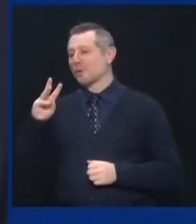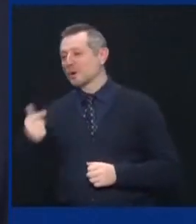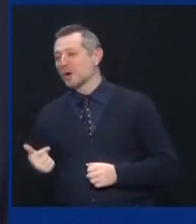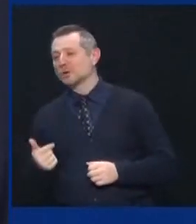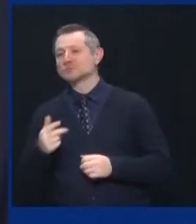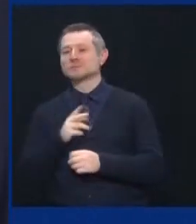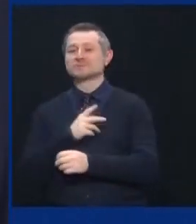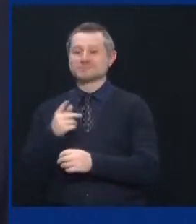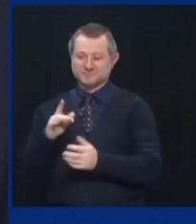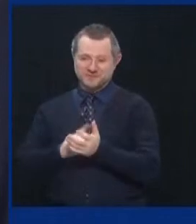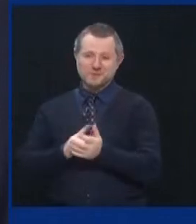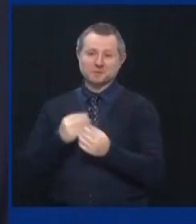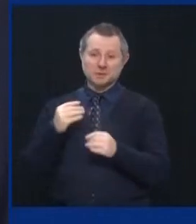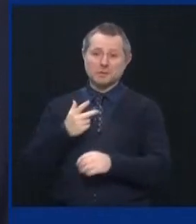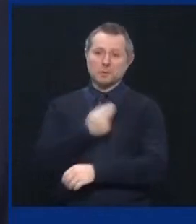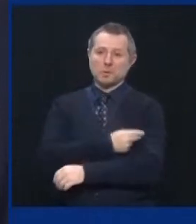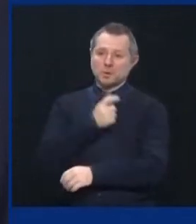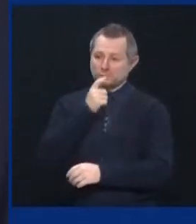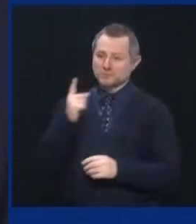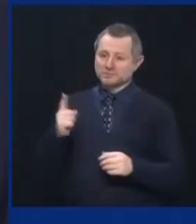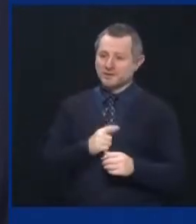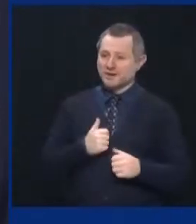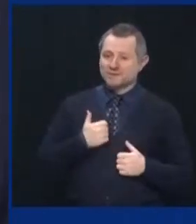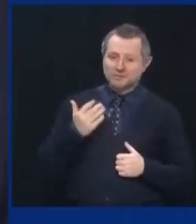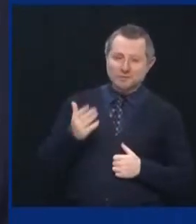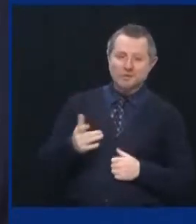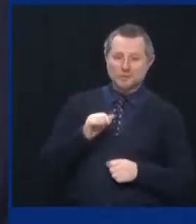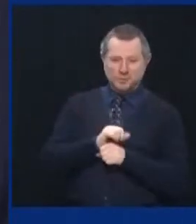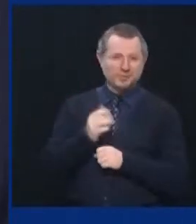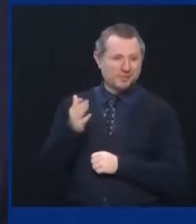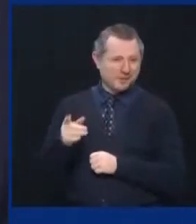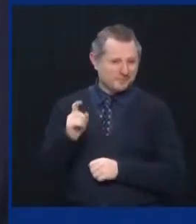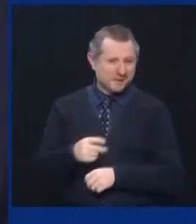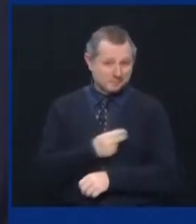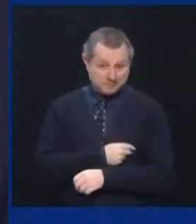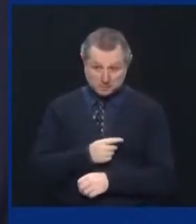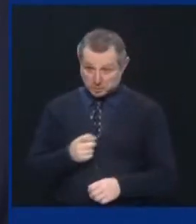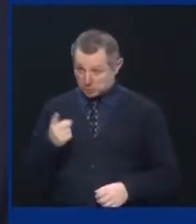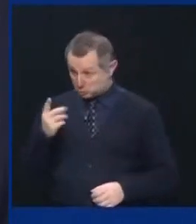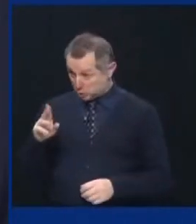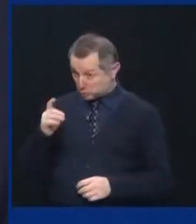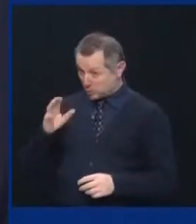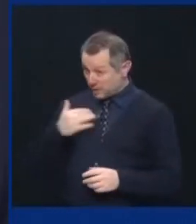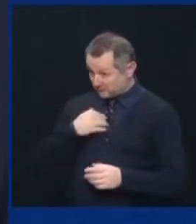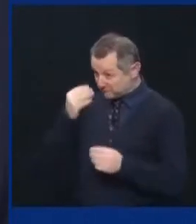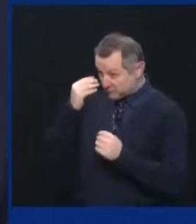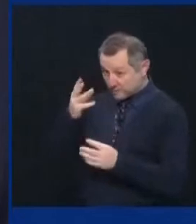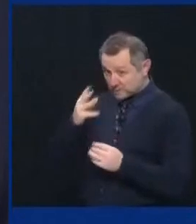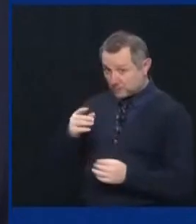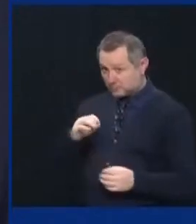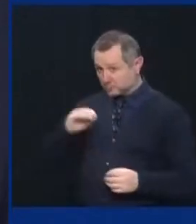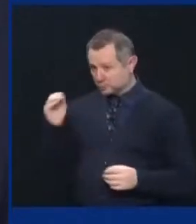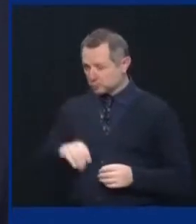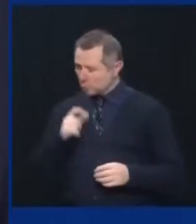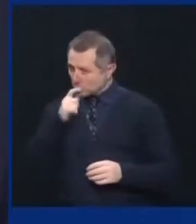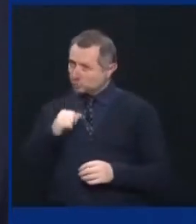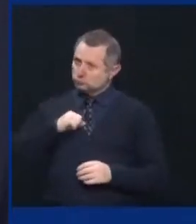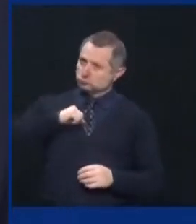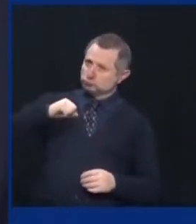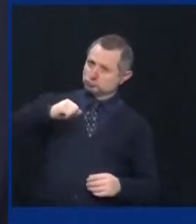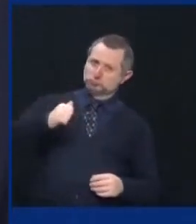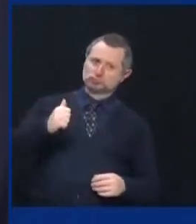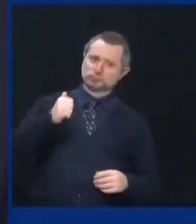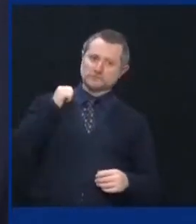administer to nursing home residents and staff. Do we know the refusal rate in any of those